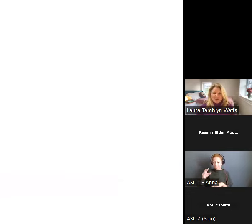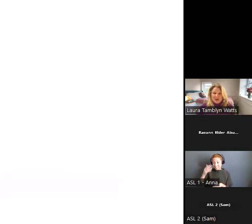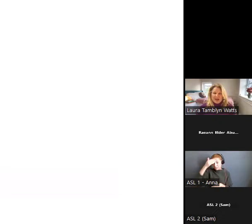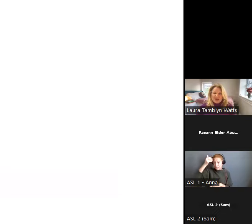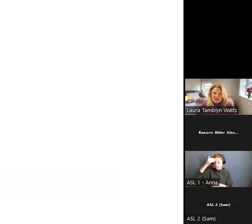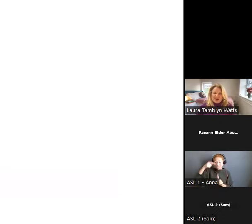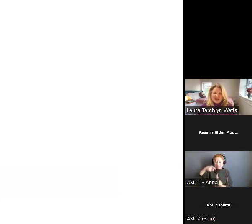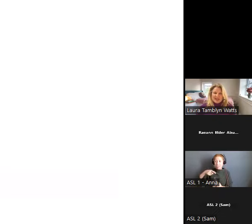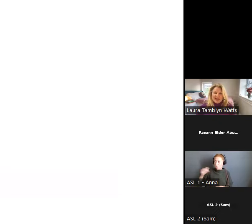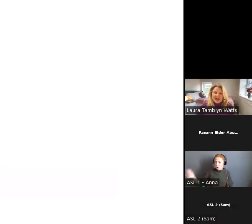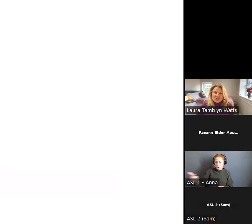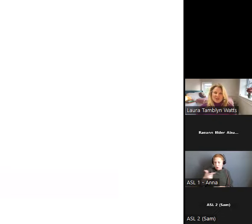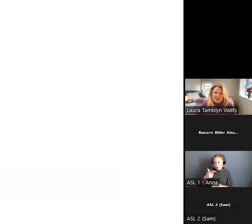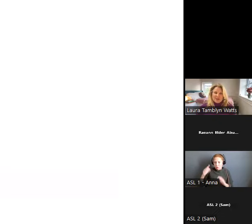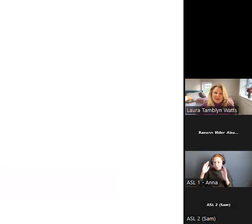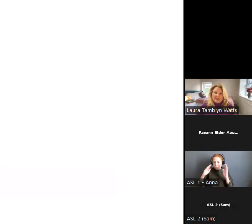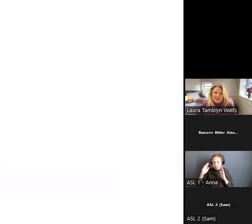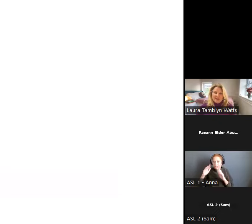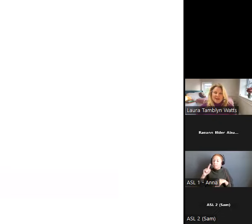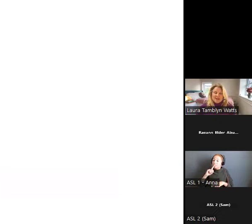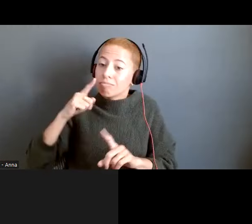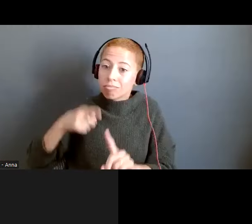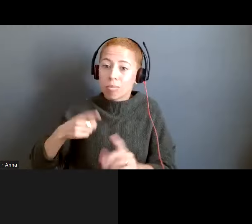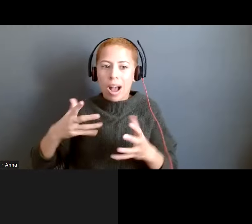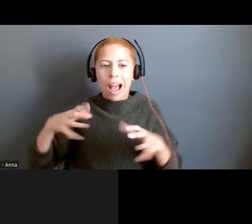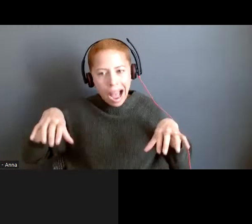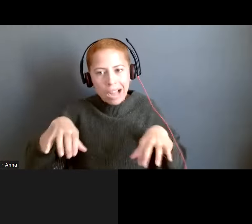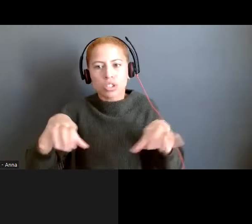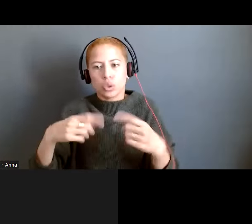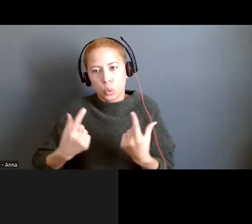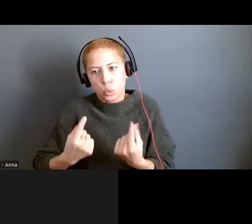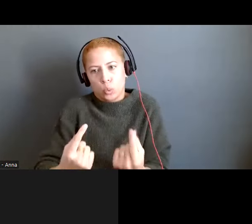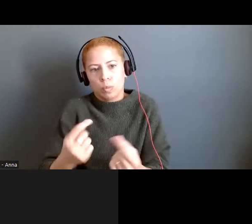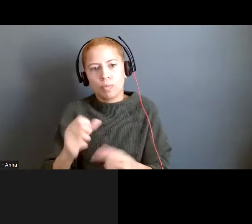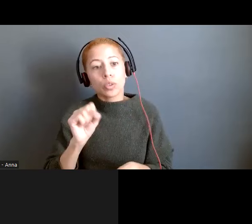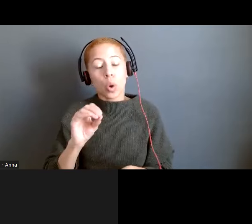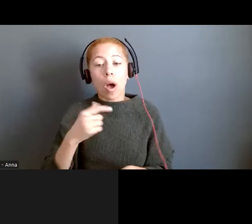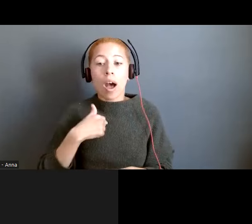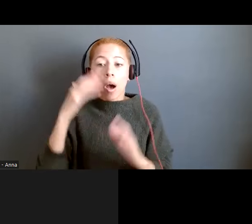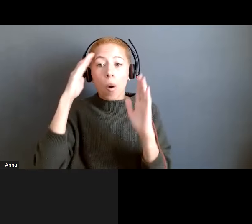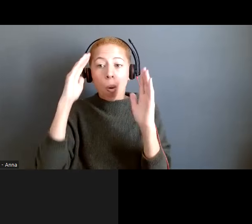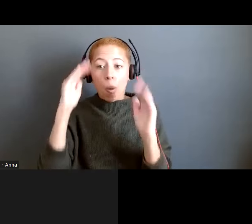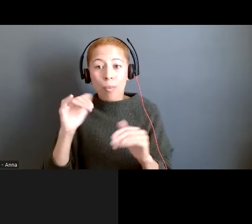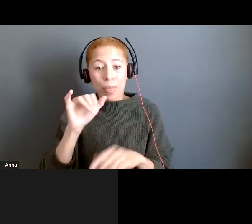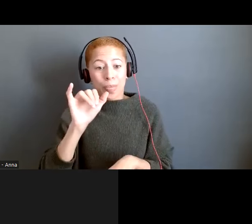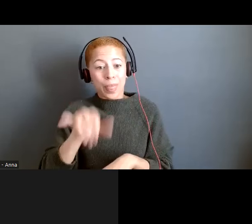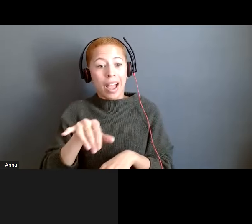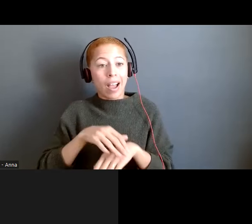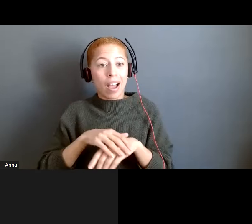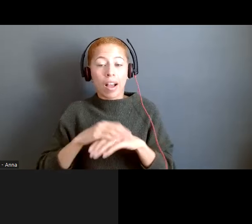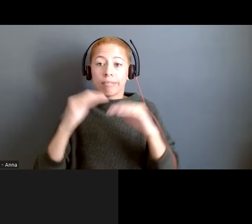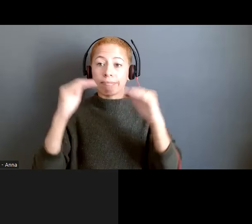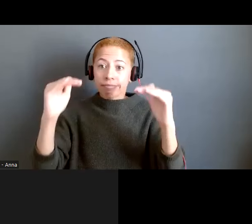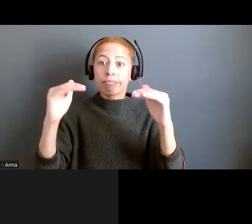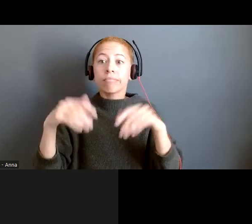It's worrying. It's trying to get action that we need. So I'm hoping that the where we are, what's coming, and